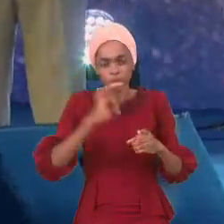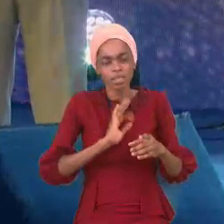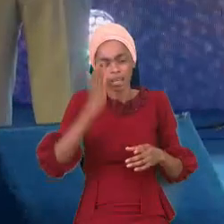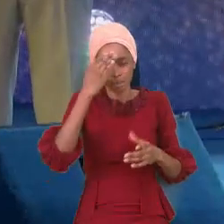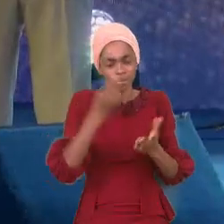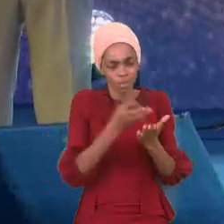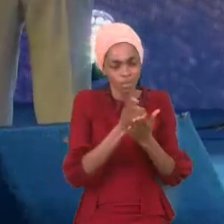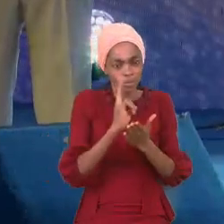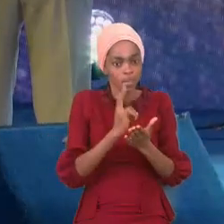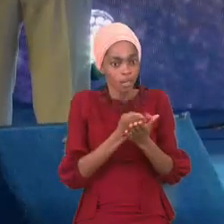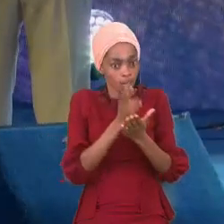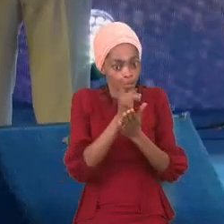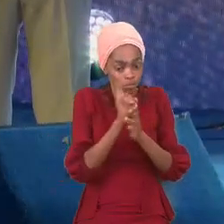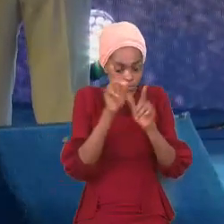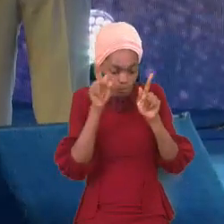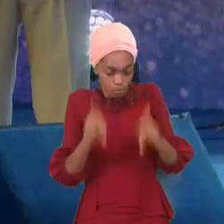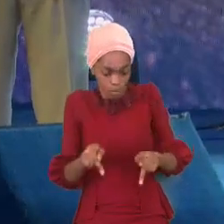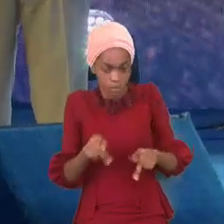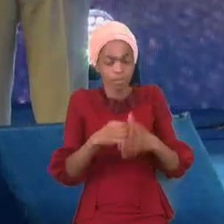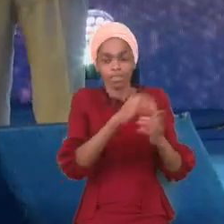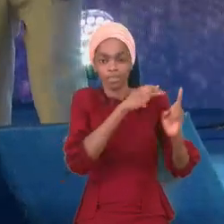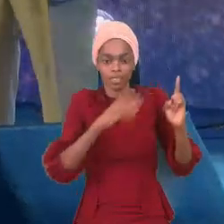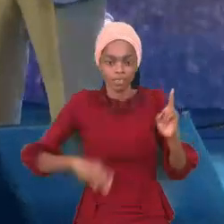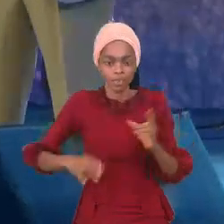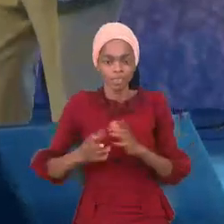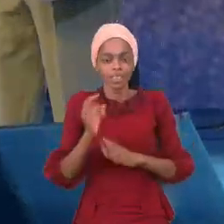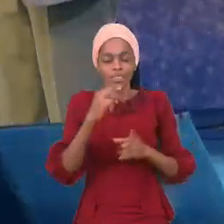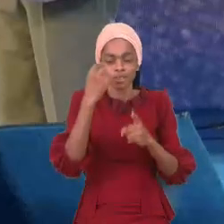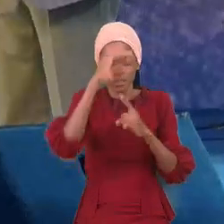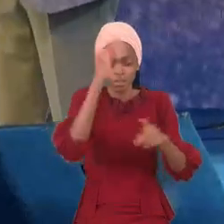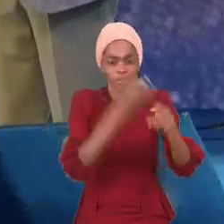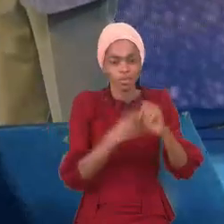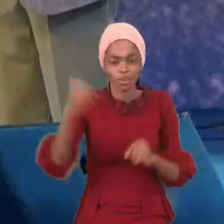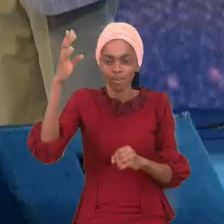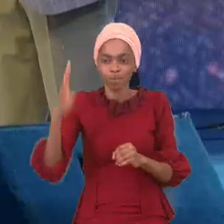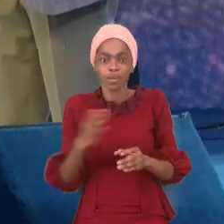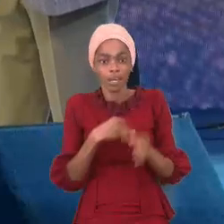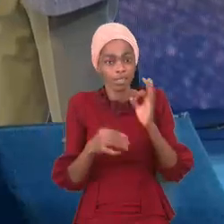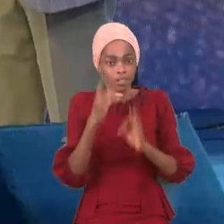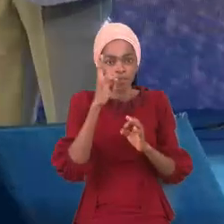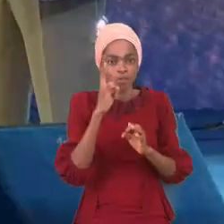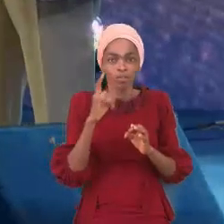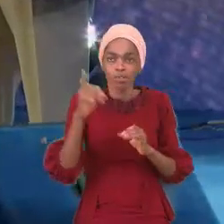truth personified in Christ, the Son of God. And if he will set you